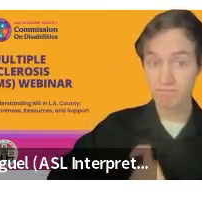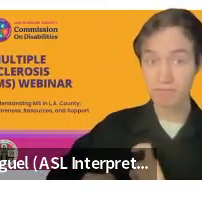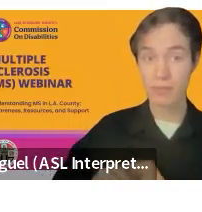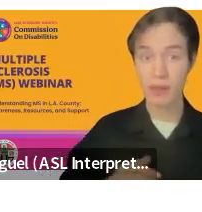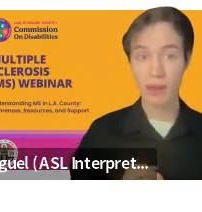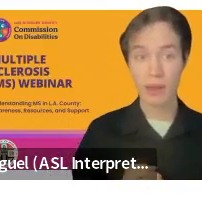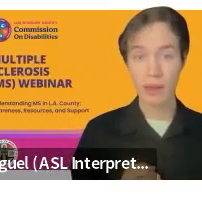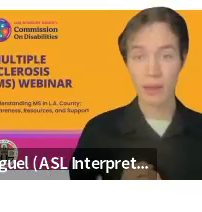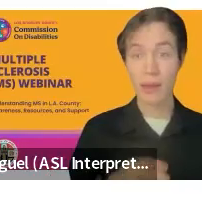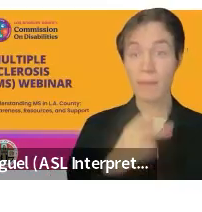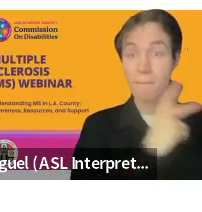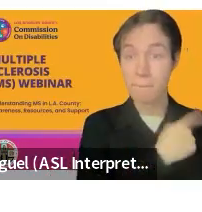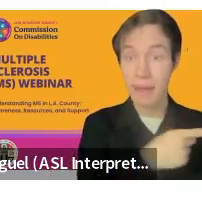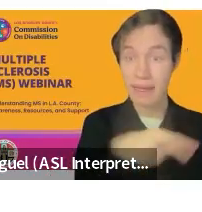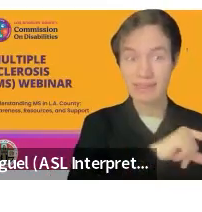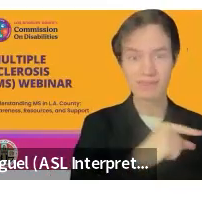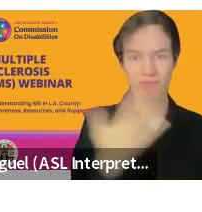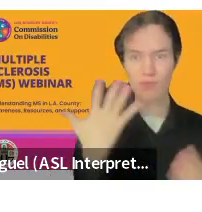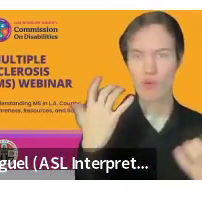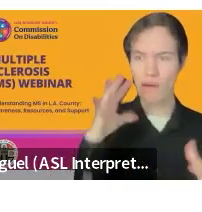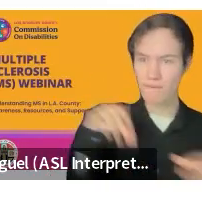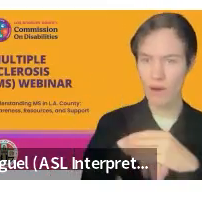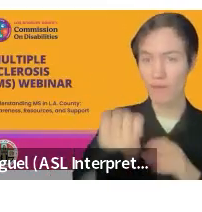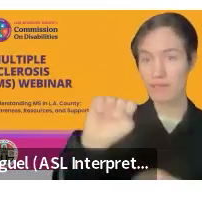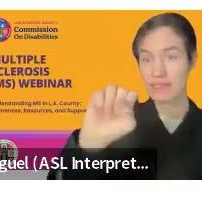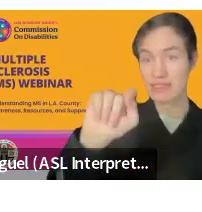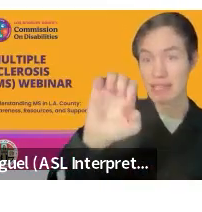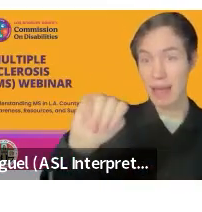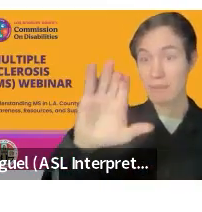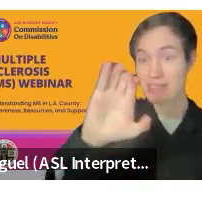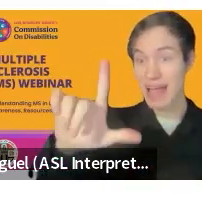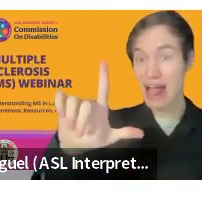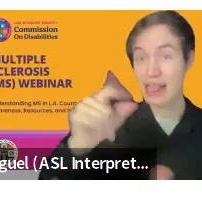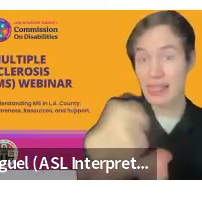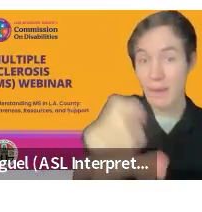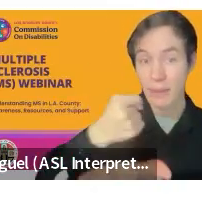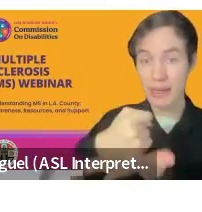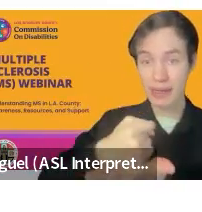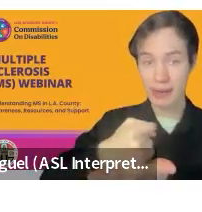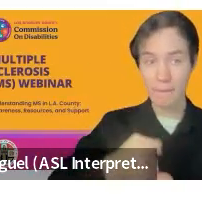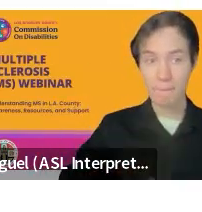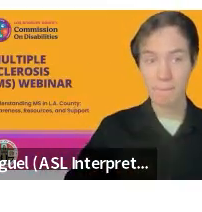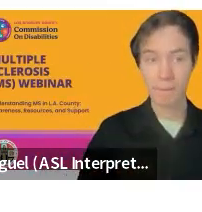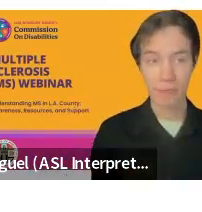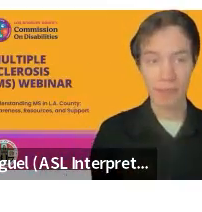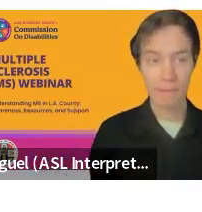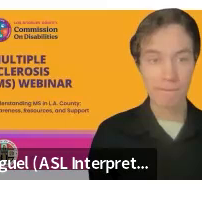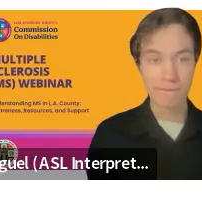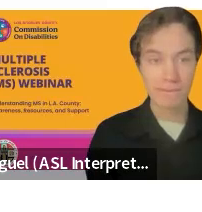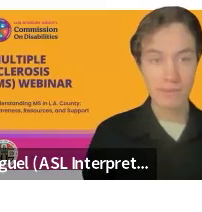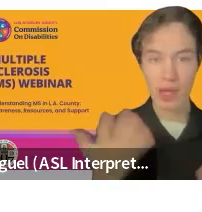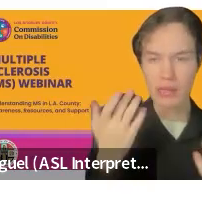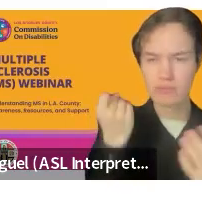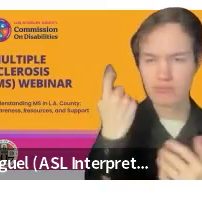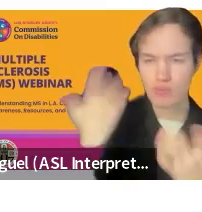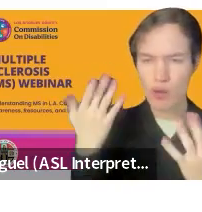patients are very interested in stem cell therapy, and the type of stem cell therapy that would be relevant for progressive MS is mesenchymal stem cell